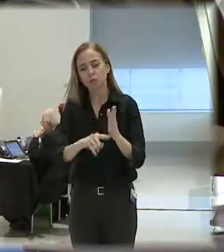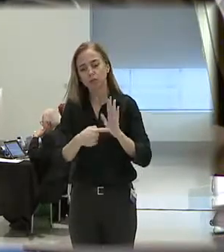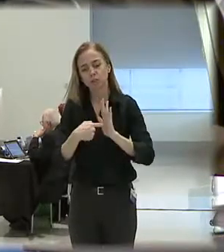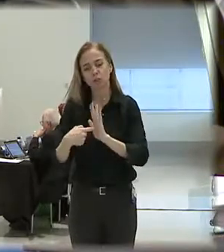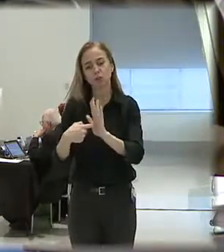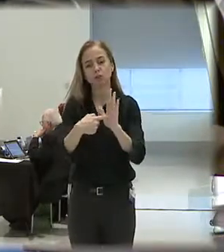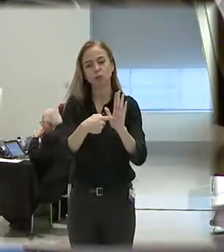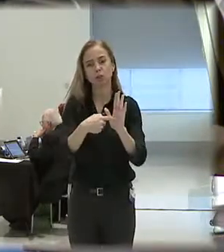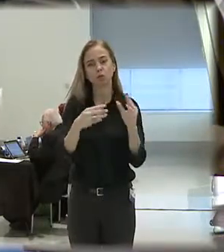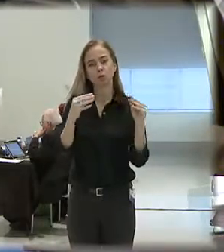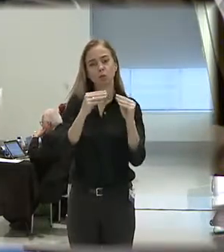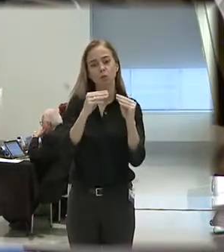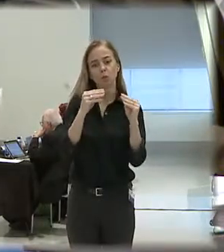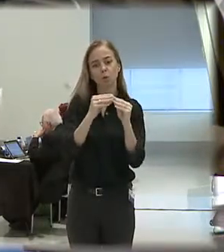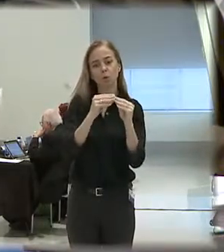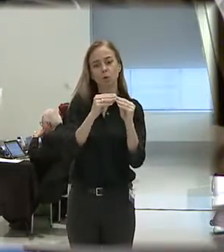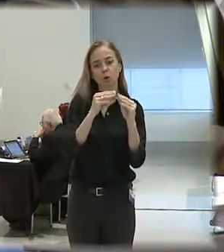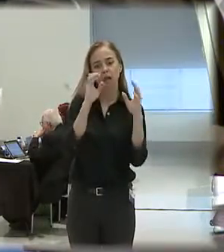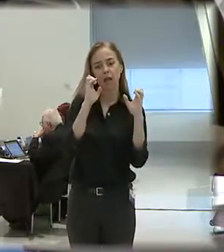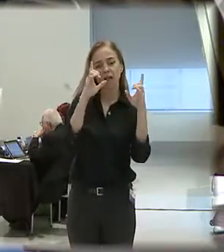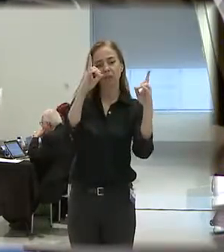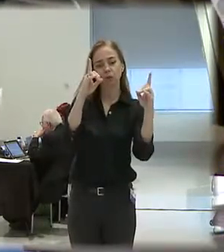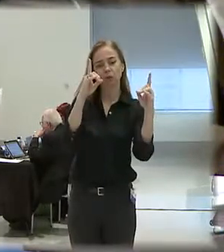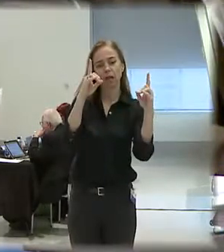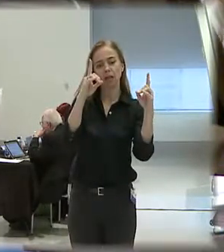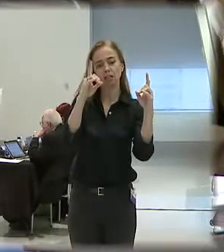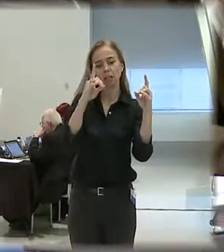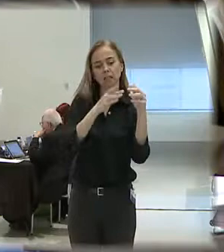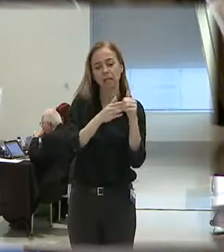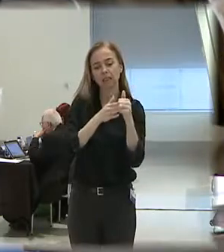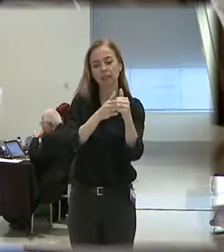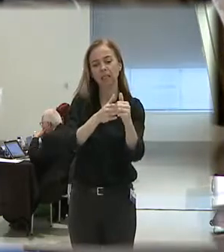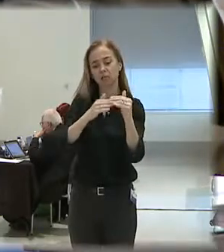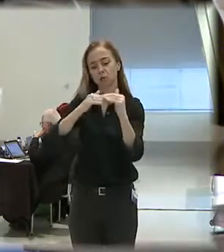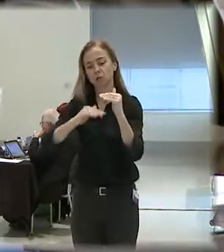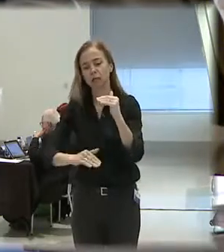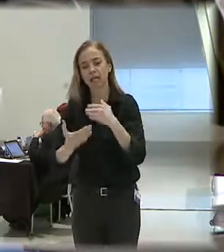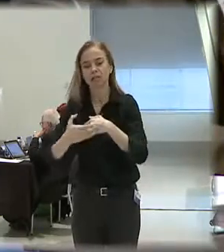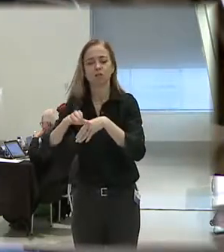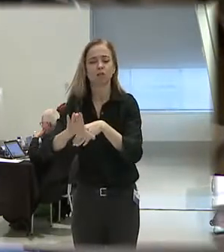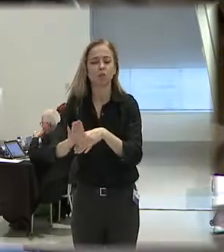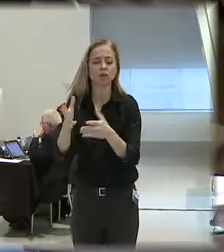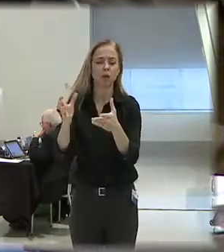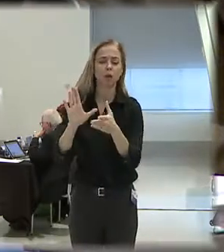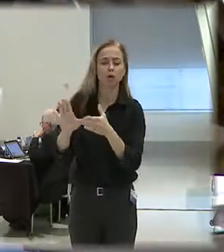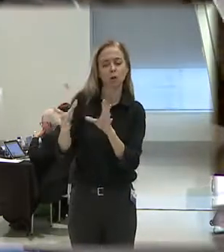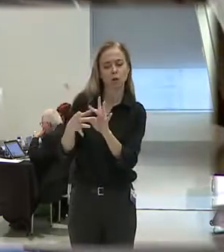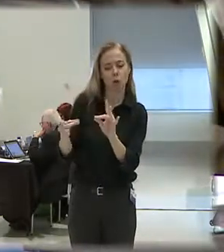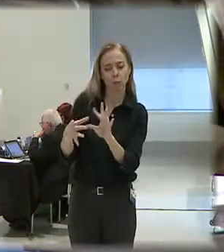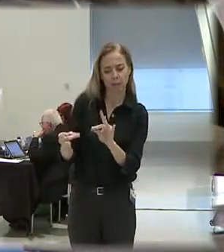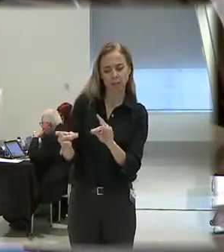more education leads to less force, and I would like to hear you comment on those ideas.